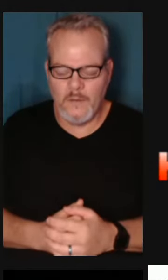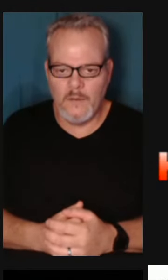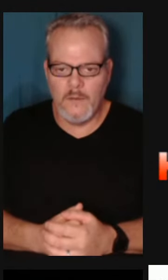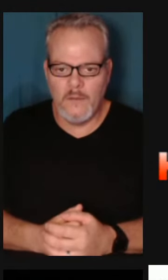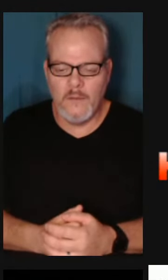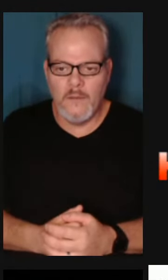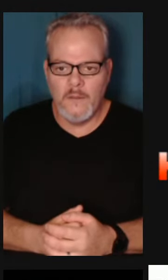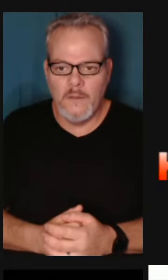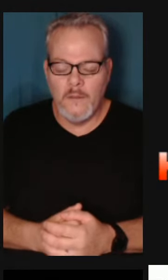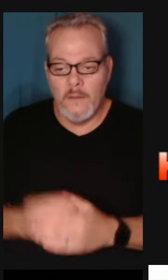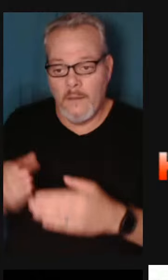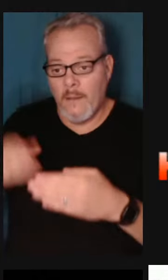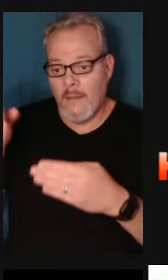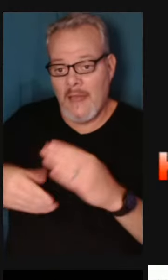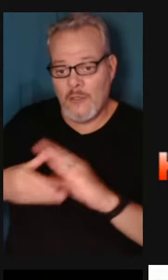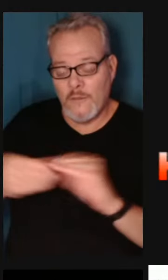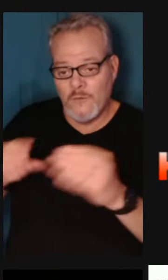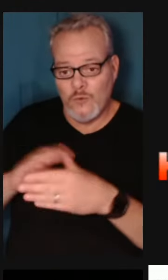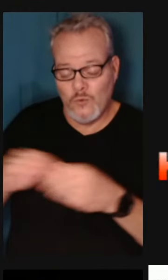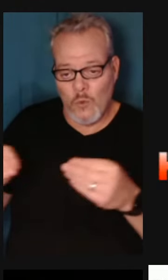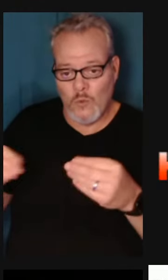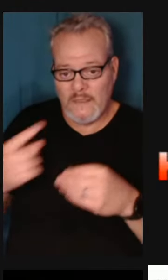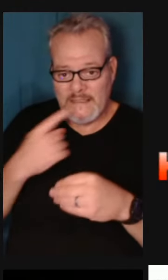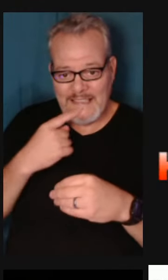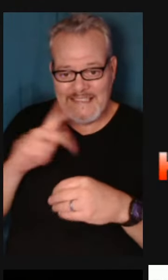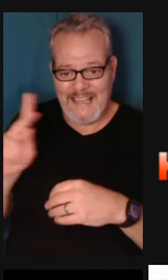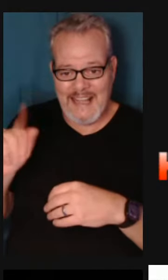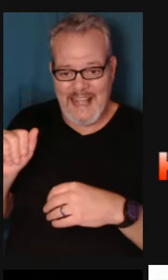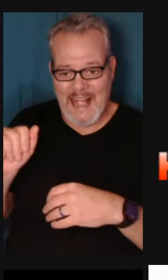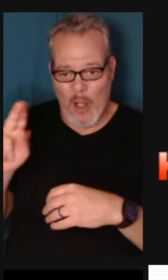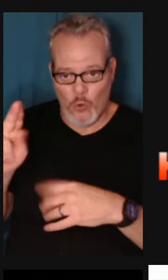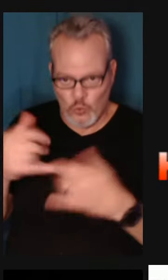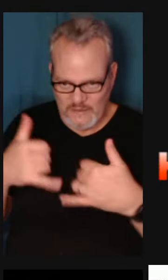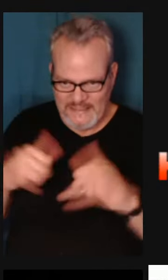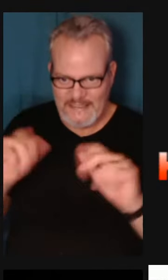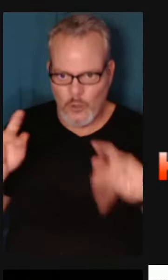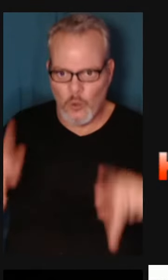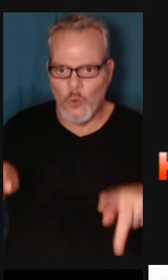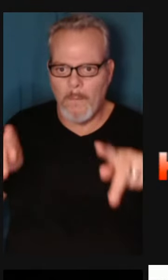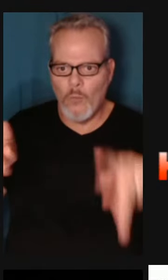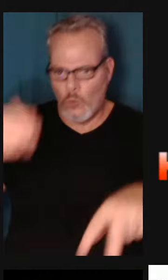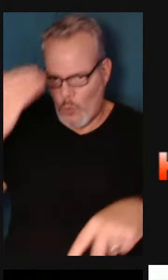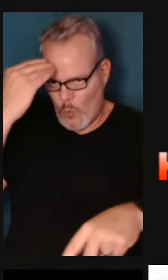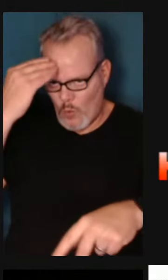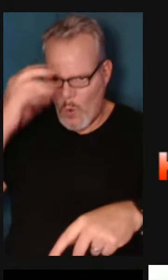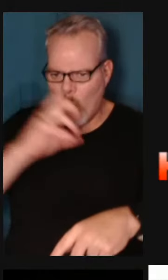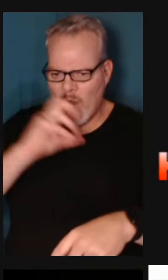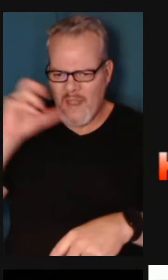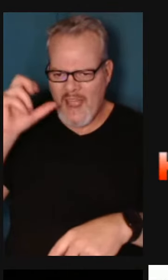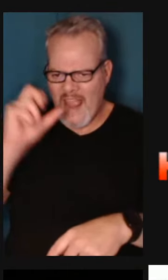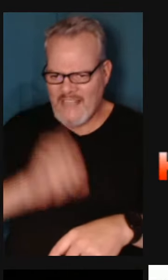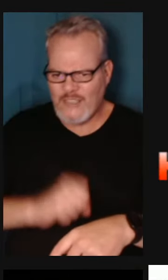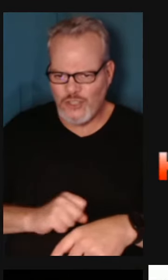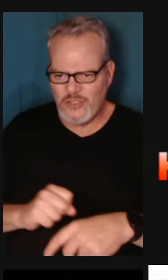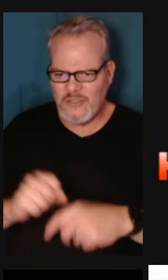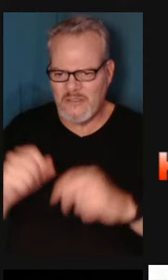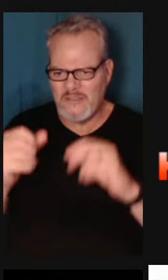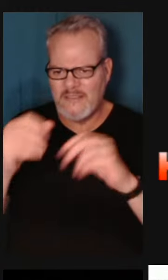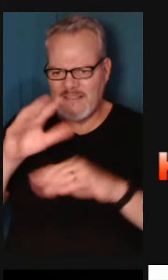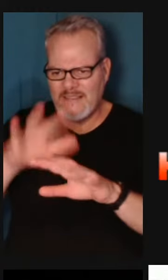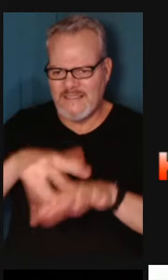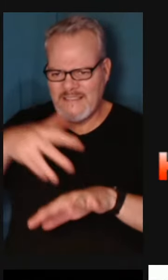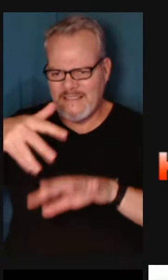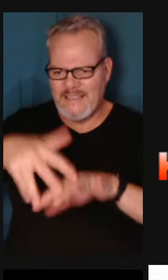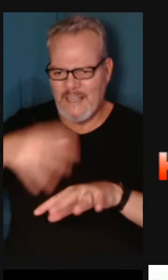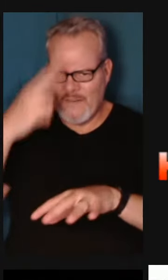So the end of the story, this right up here. In Ka'u, there are still kupuna who know the ancient Kanaka Maoli Native Hawaiian ways of